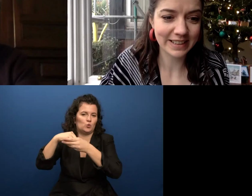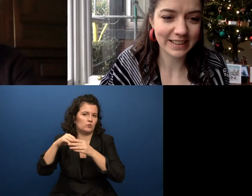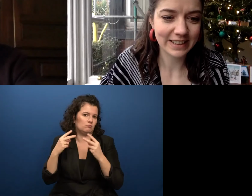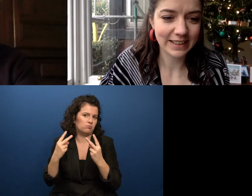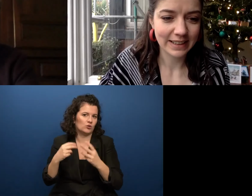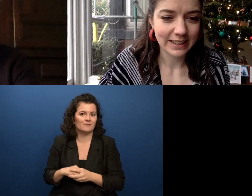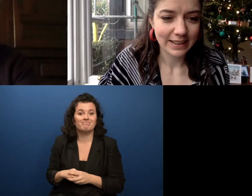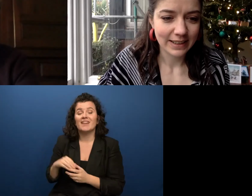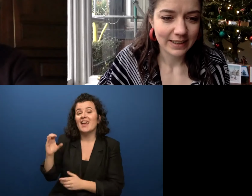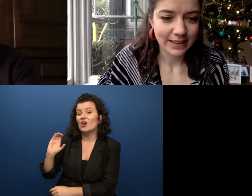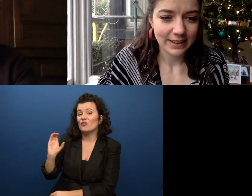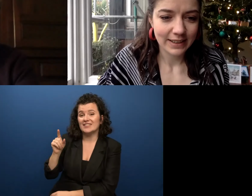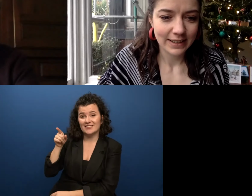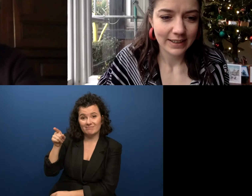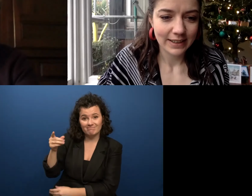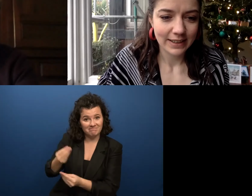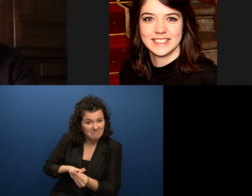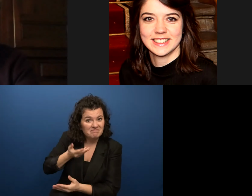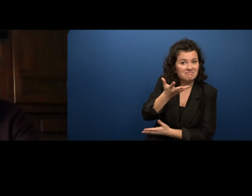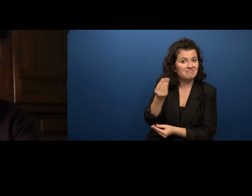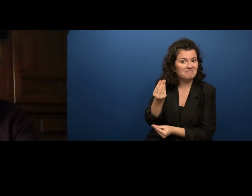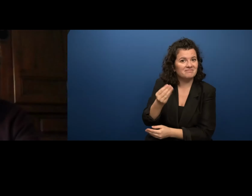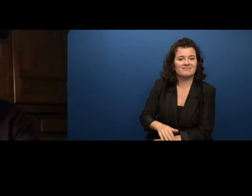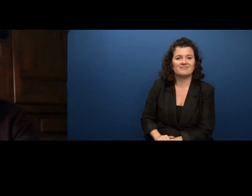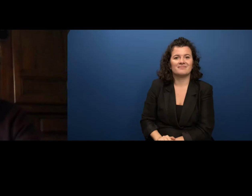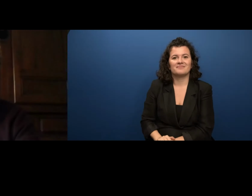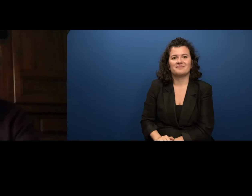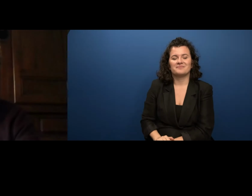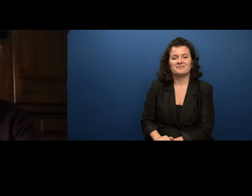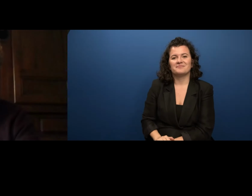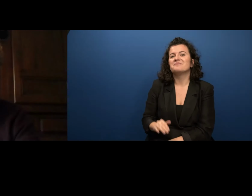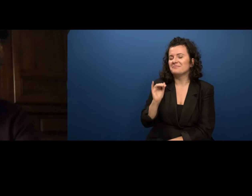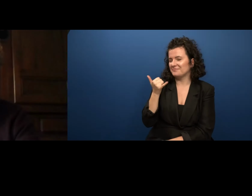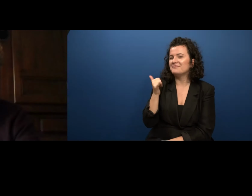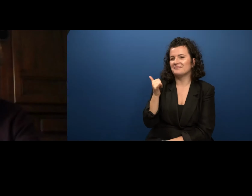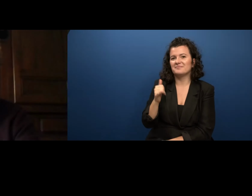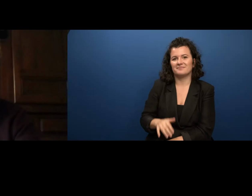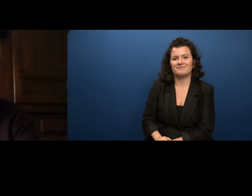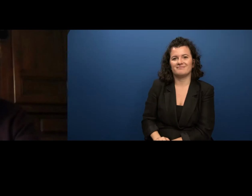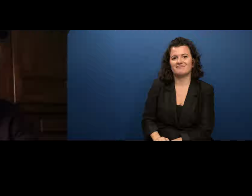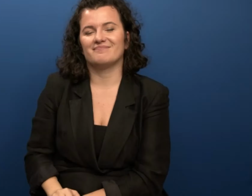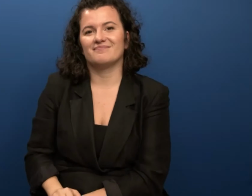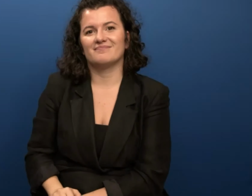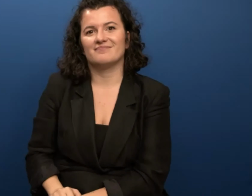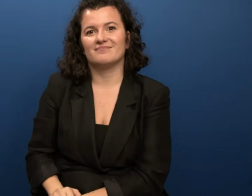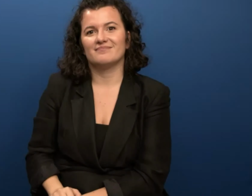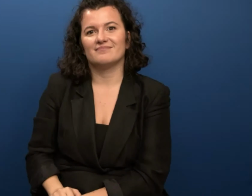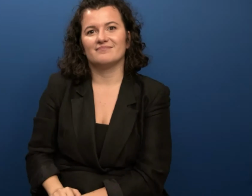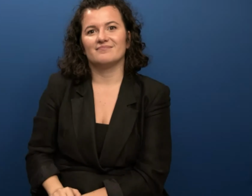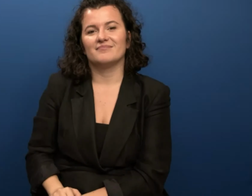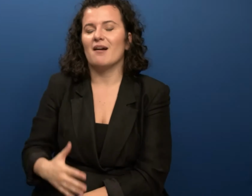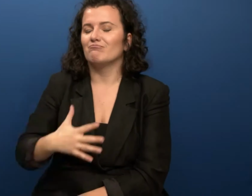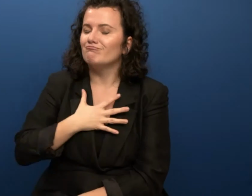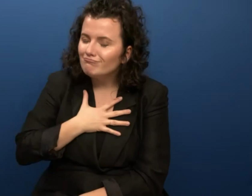us? Yeah, my final comment is that I'm really delighted that we are